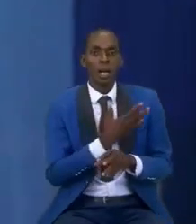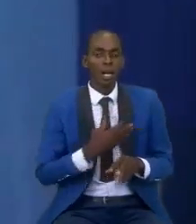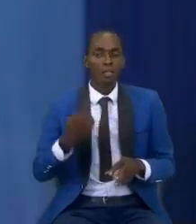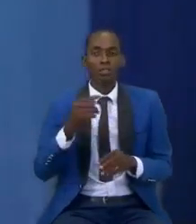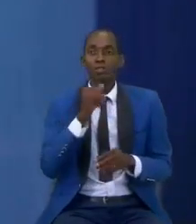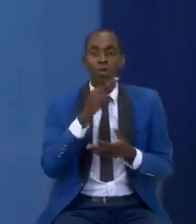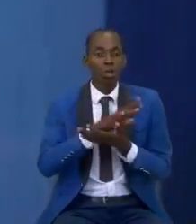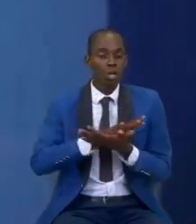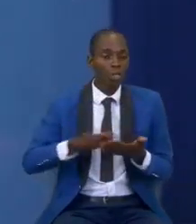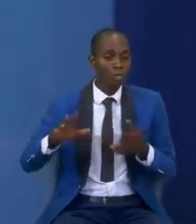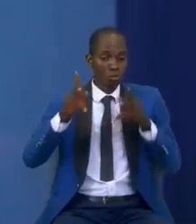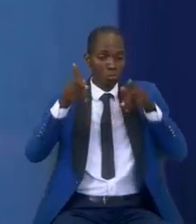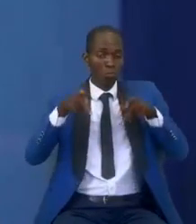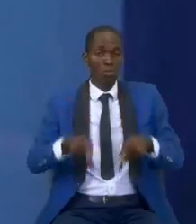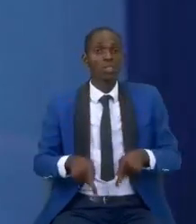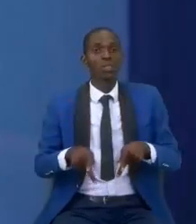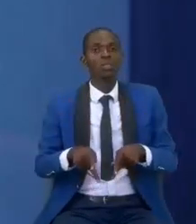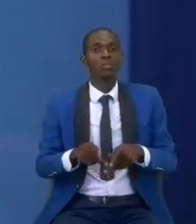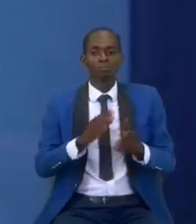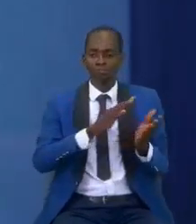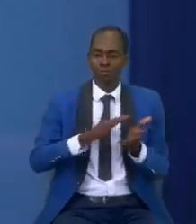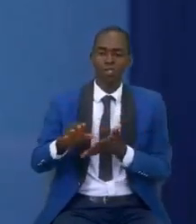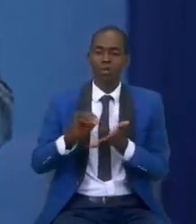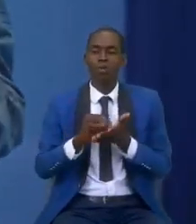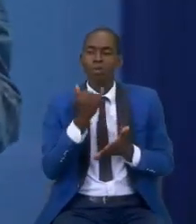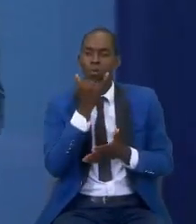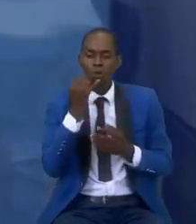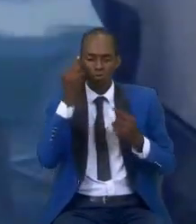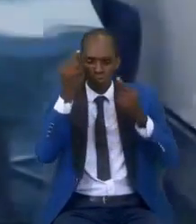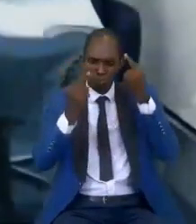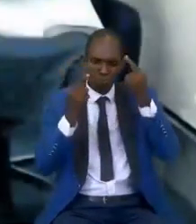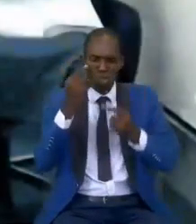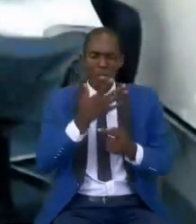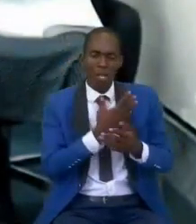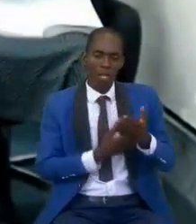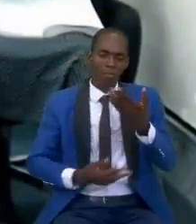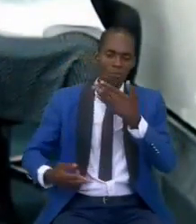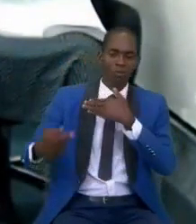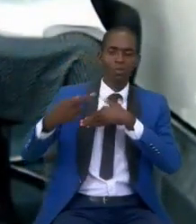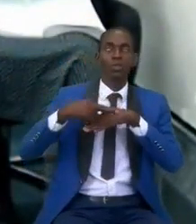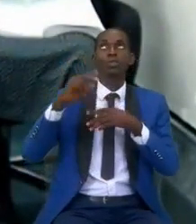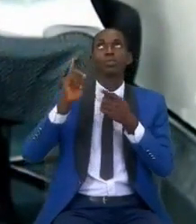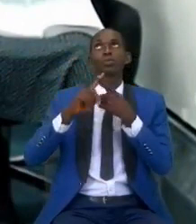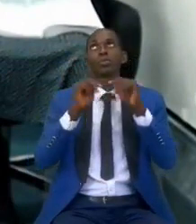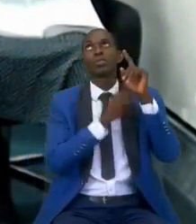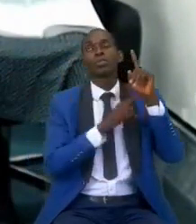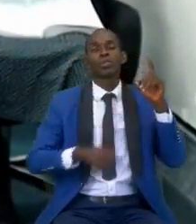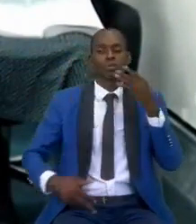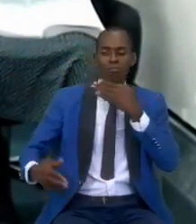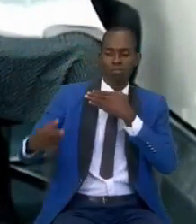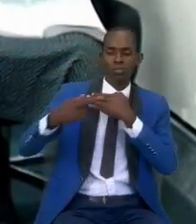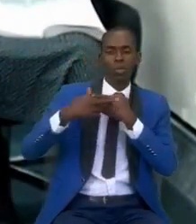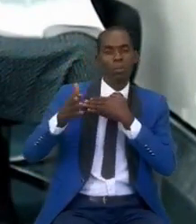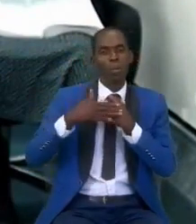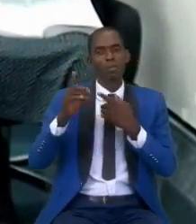let him return unto the Lord. Let him return unto the Lord. Let him return unto